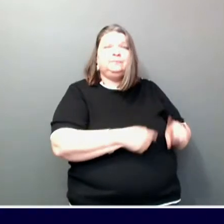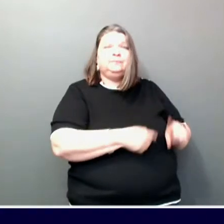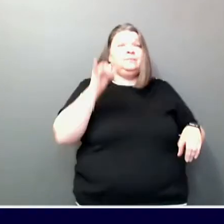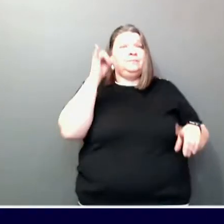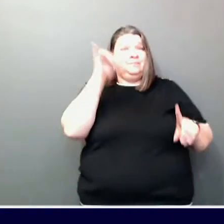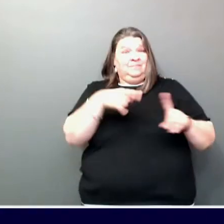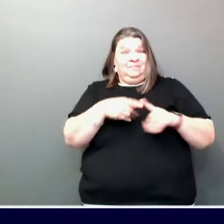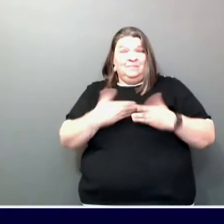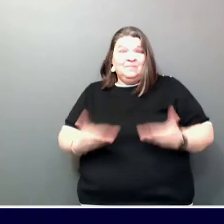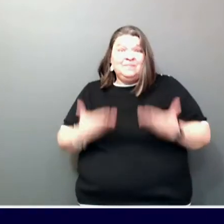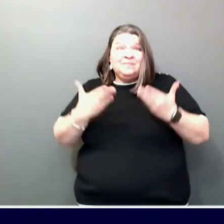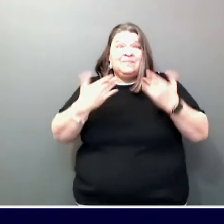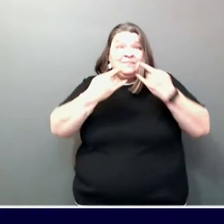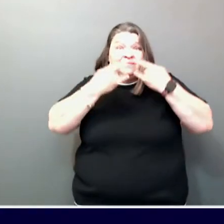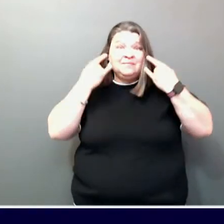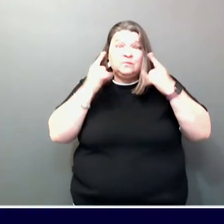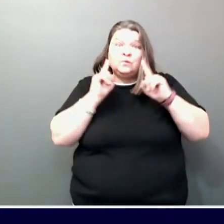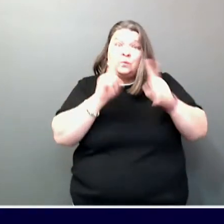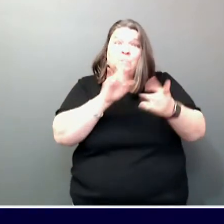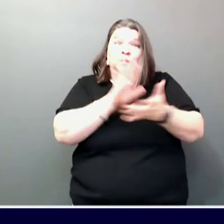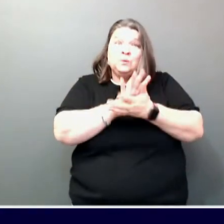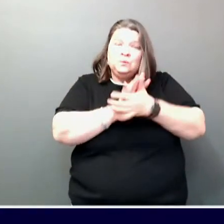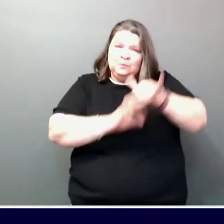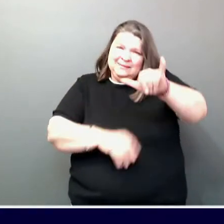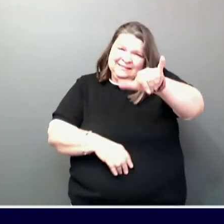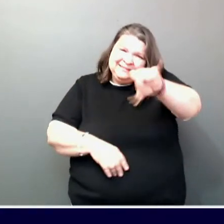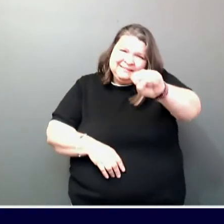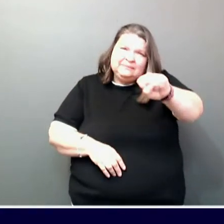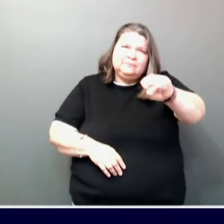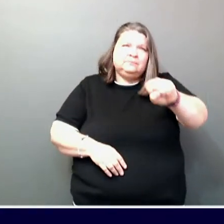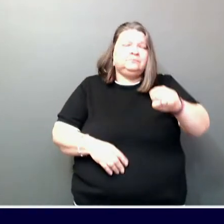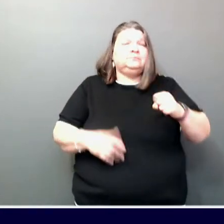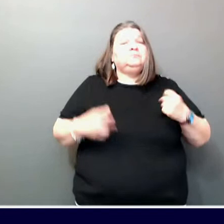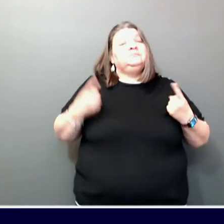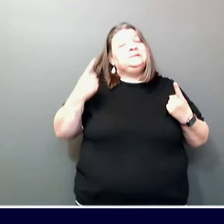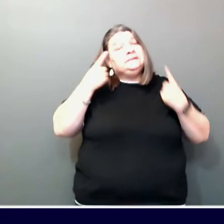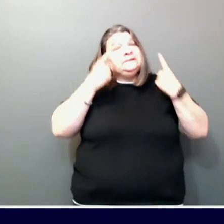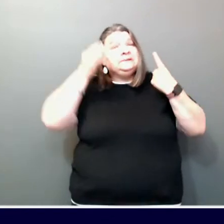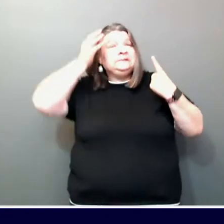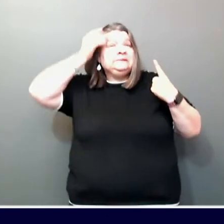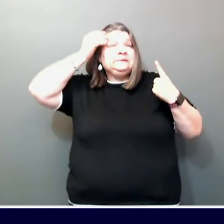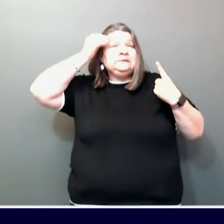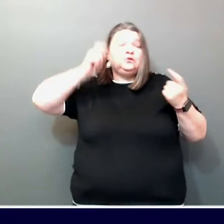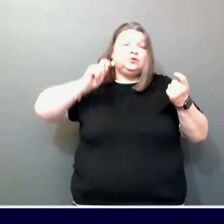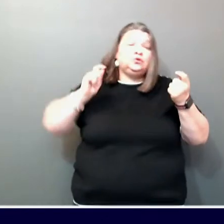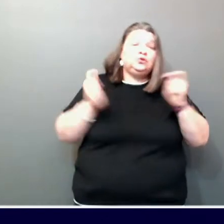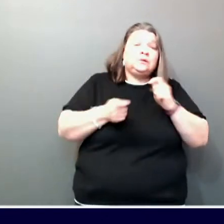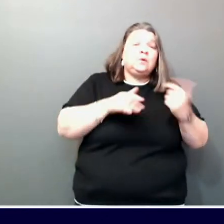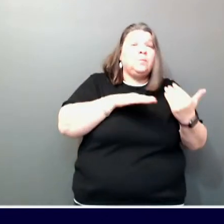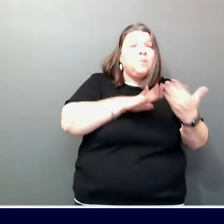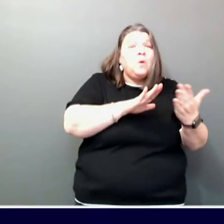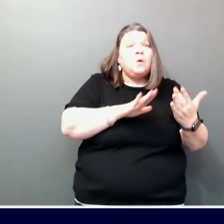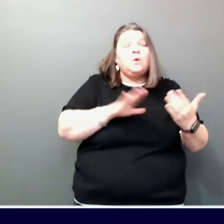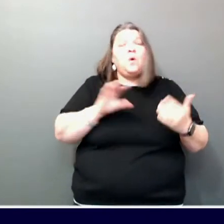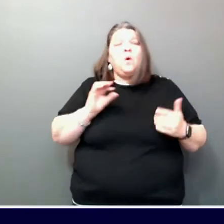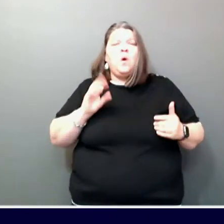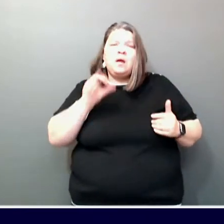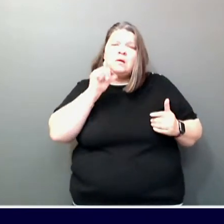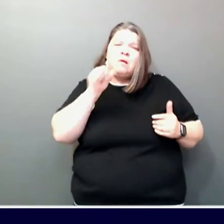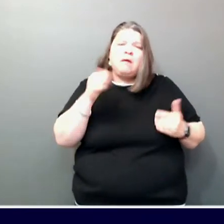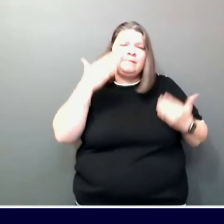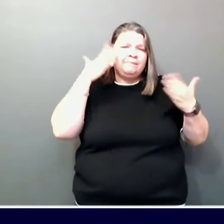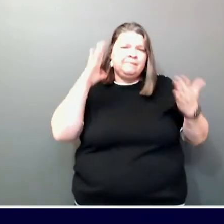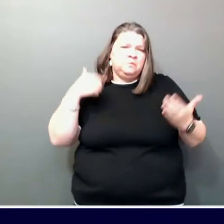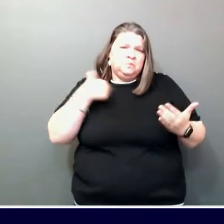schools. This is a prudent thing to do. We recommend masking and have done so to reduce the risk